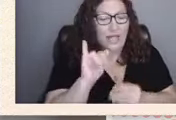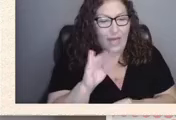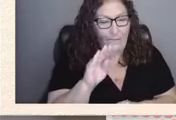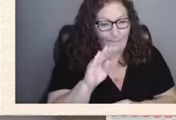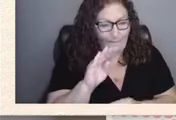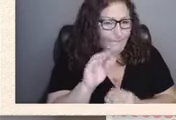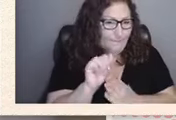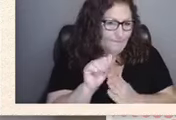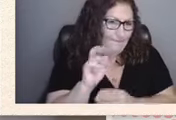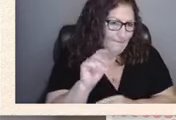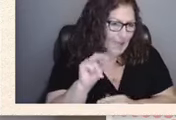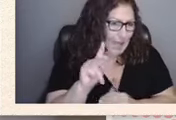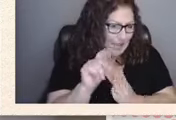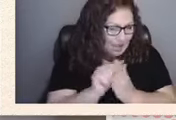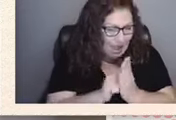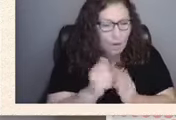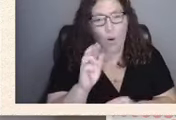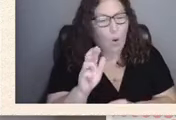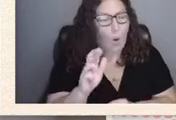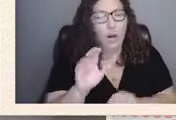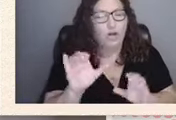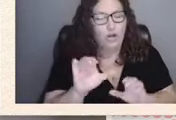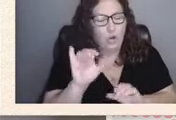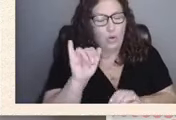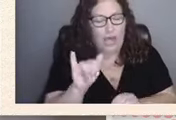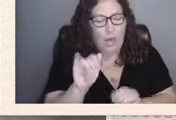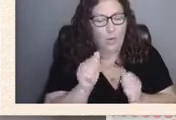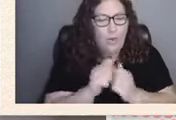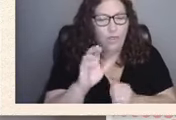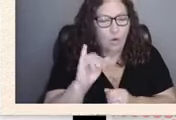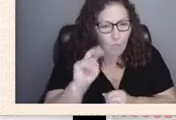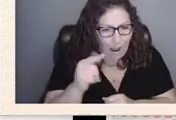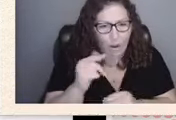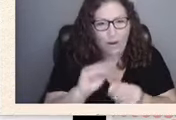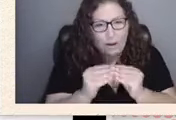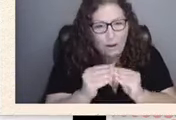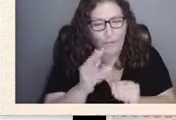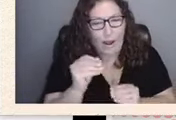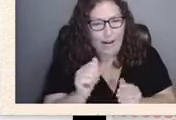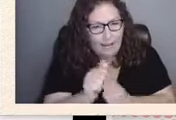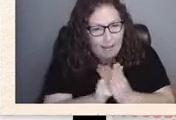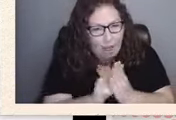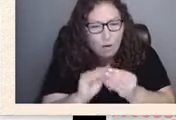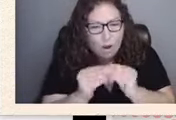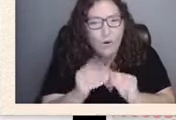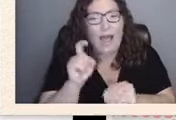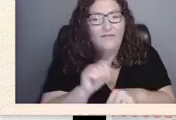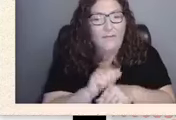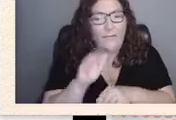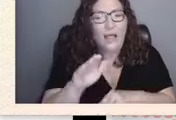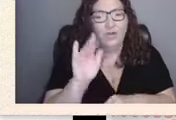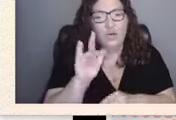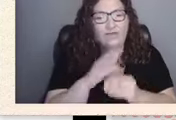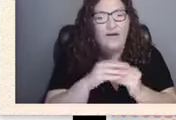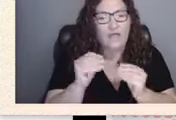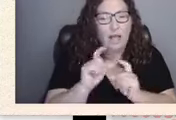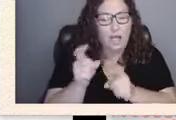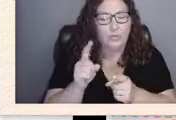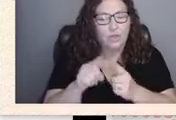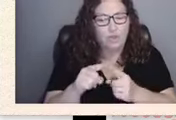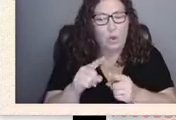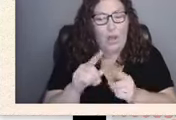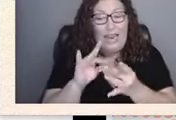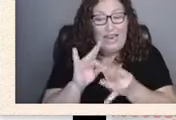your checking or savings and a routing number. And you have to have a minimum $25 contribution to kind of link that account to that bank